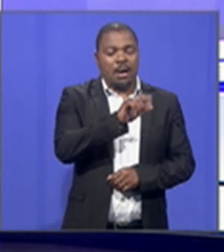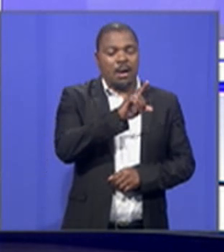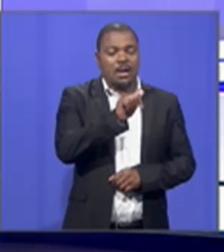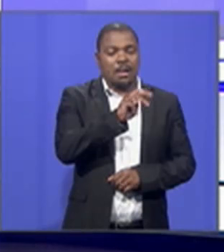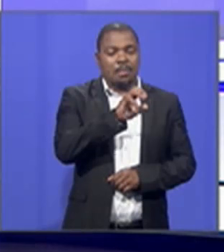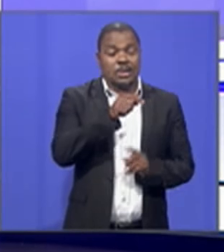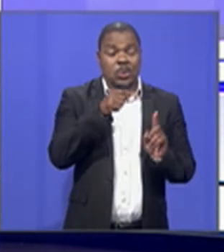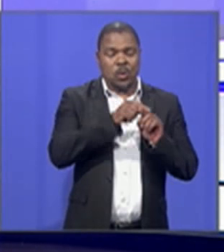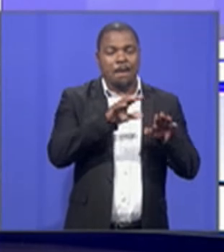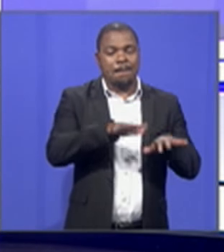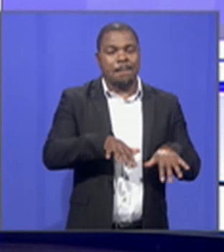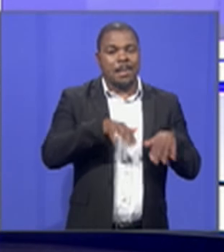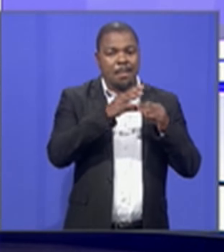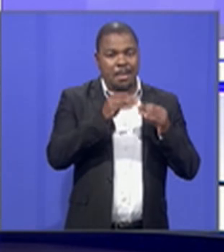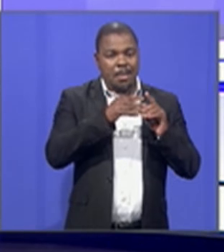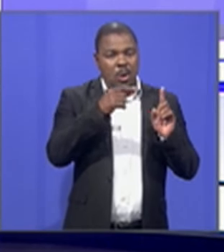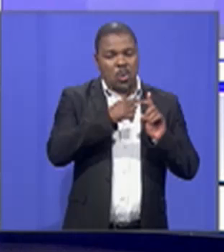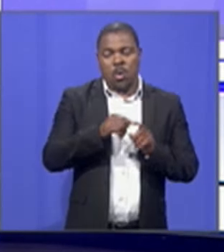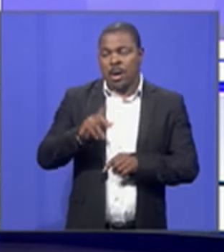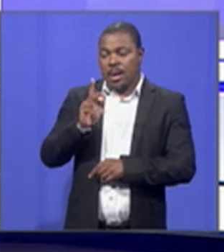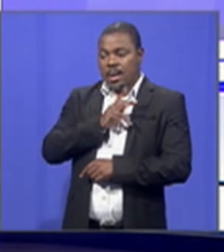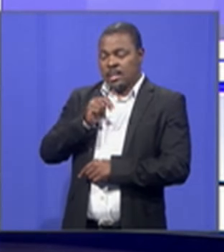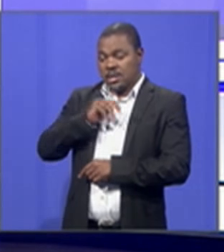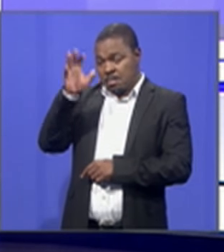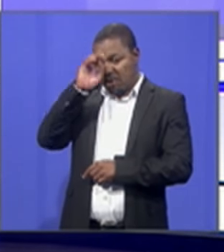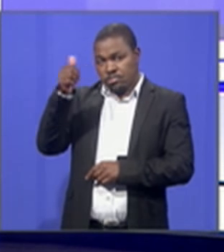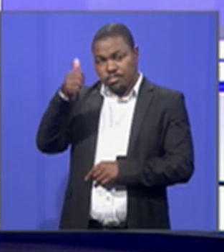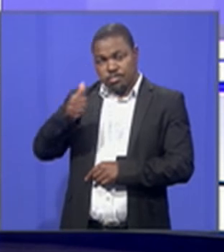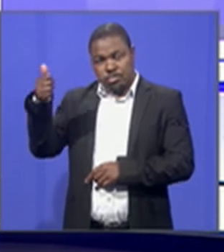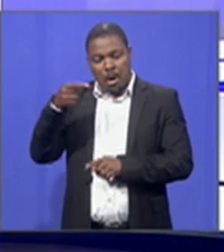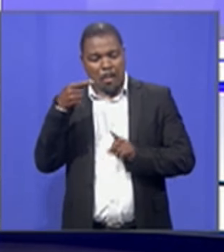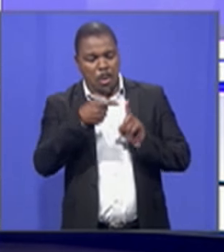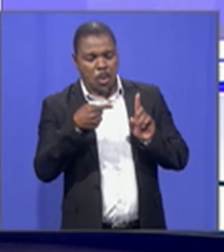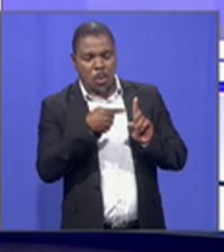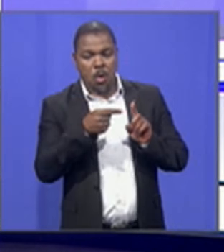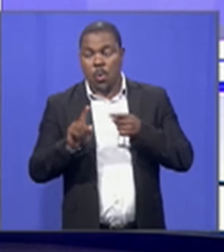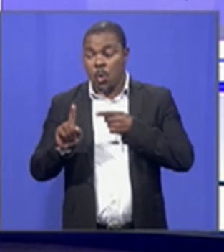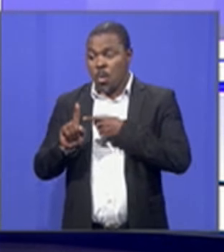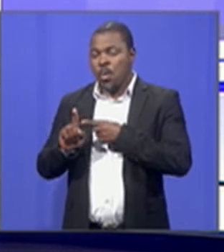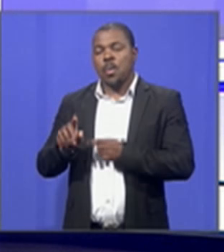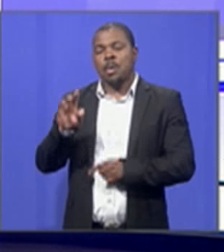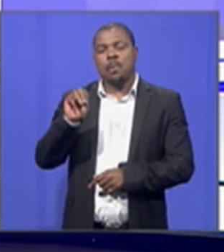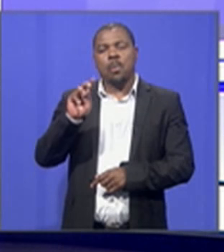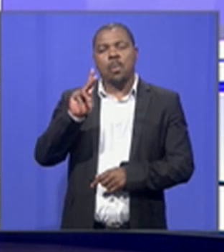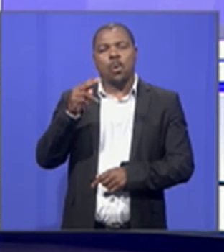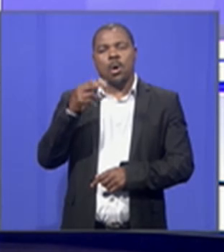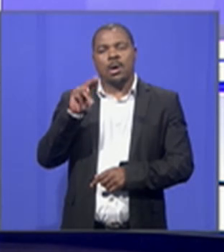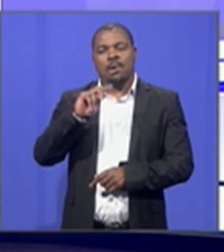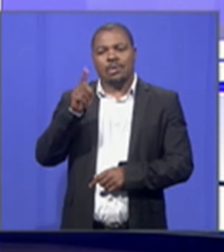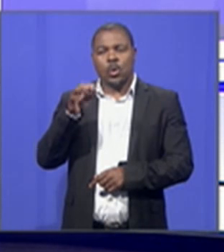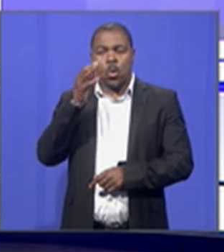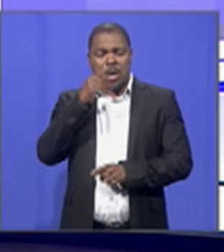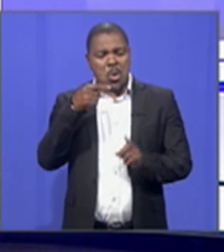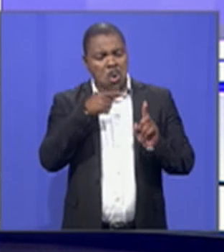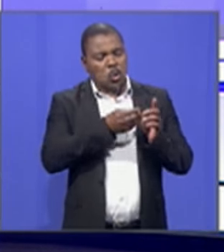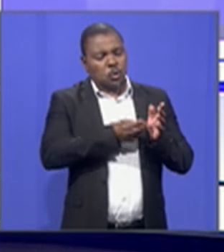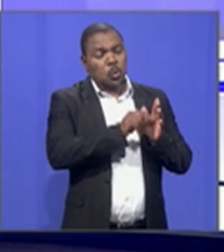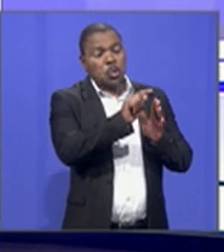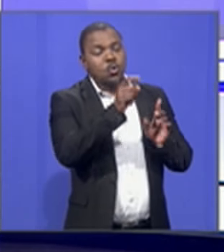gana ditatofatšo tša mokomišinara wa maphodisa ka KwaZulu-Natal Lieutenant General Nhlanhla Mkhwanazi tša gore e be le sedirišwa sa digongwana tša